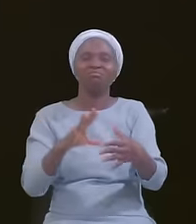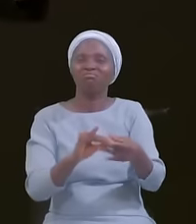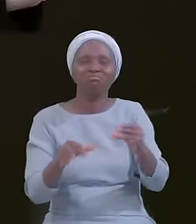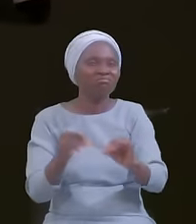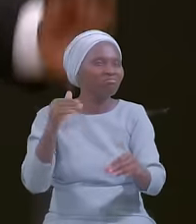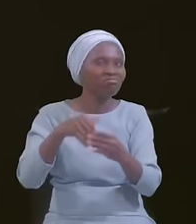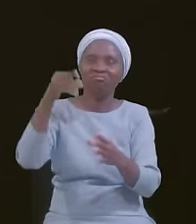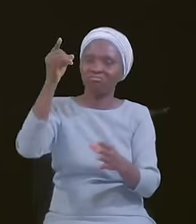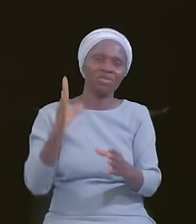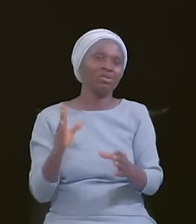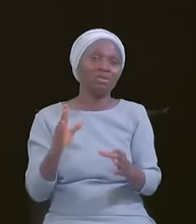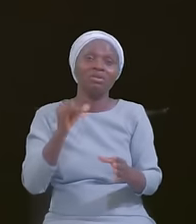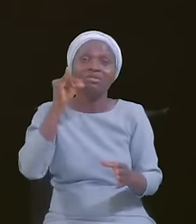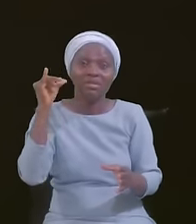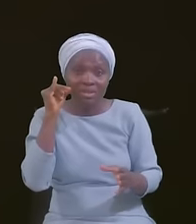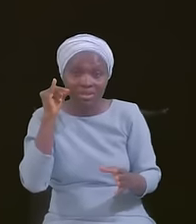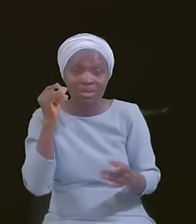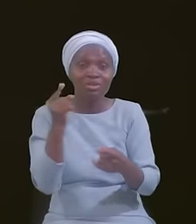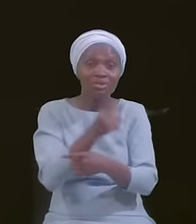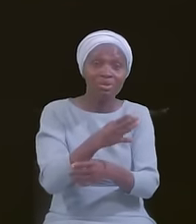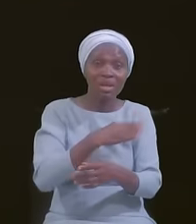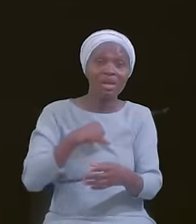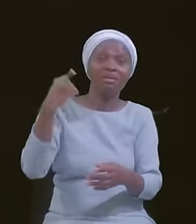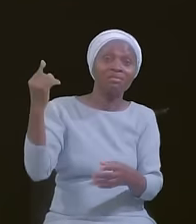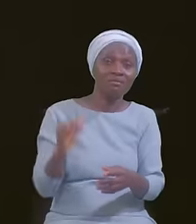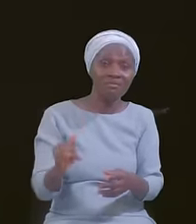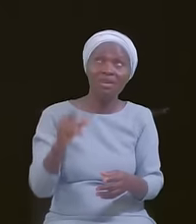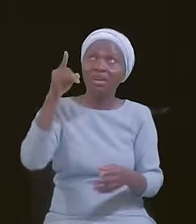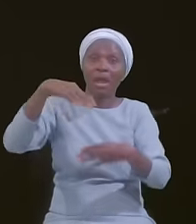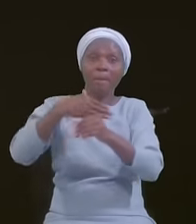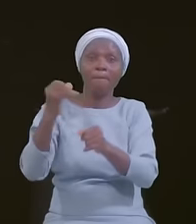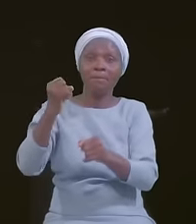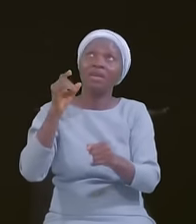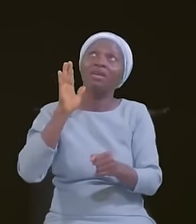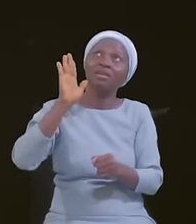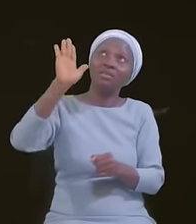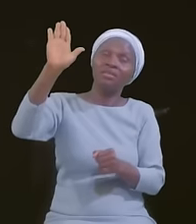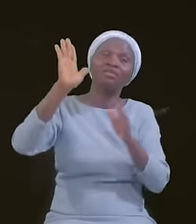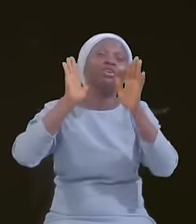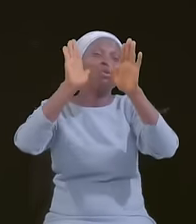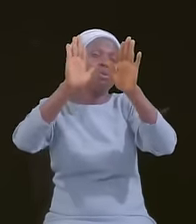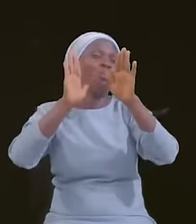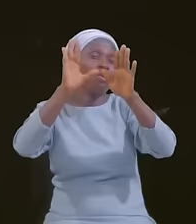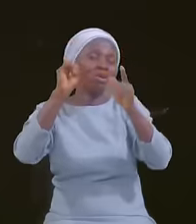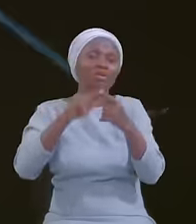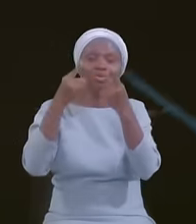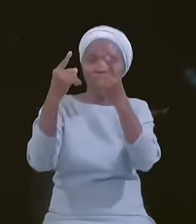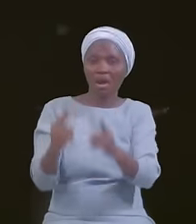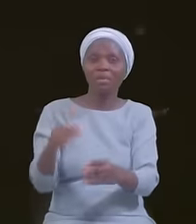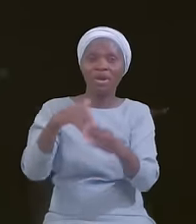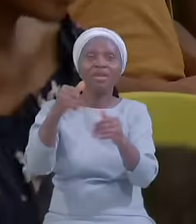Yesterday, today, and forever, he makes his wonders to come alive in every life